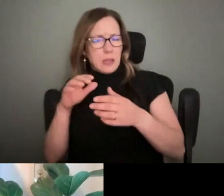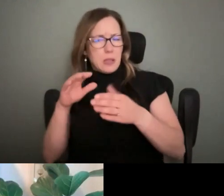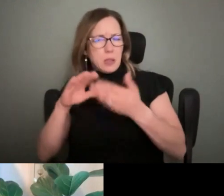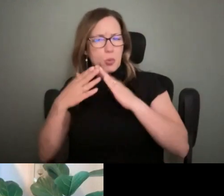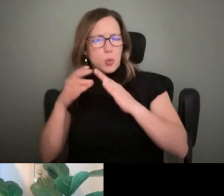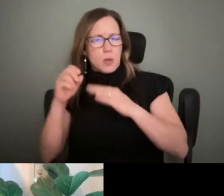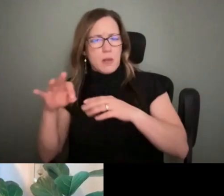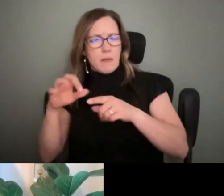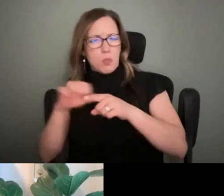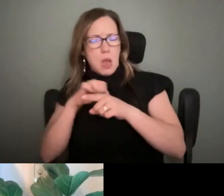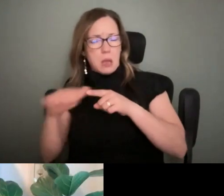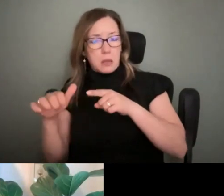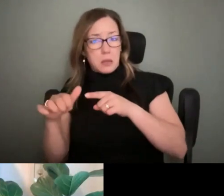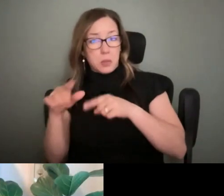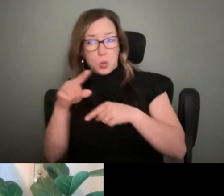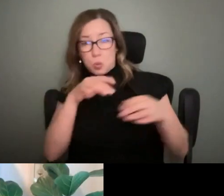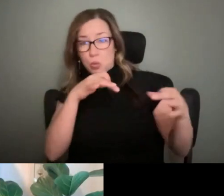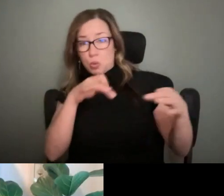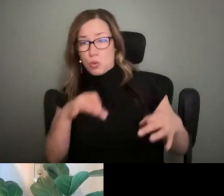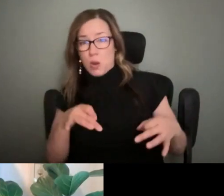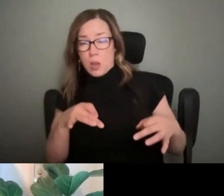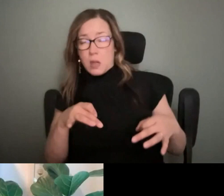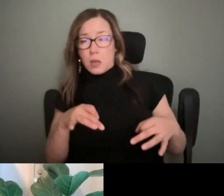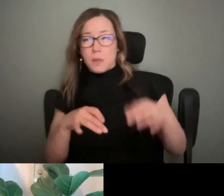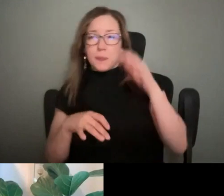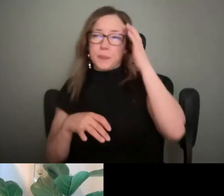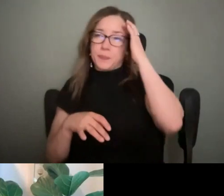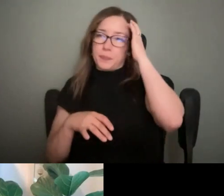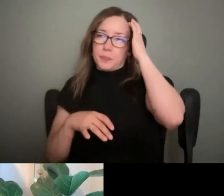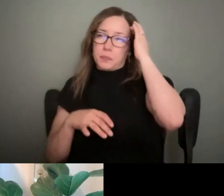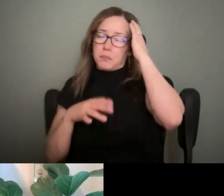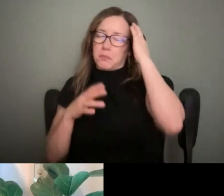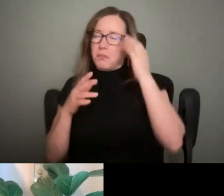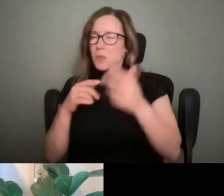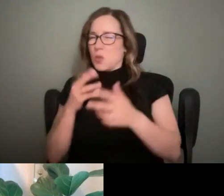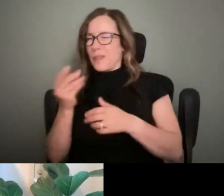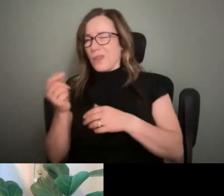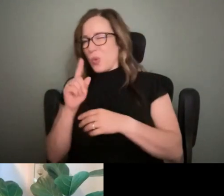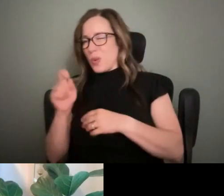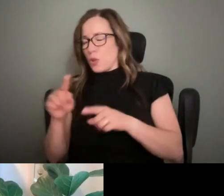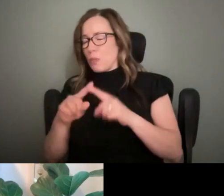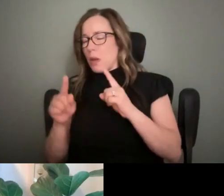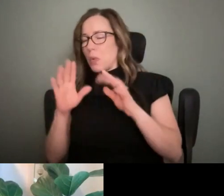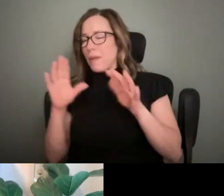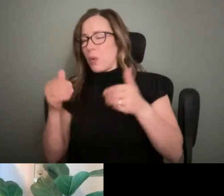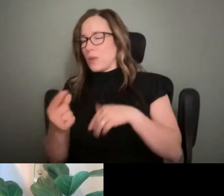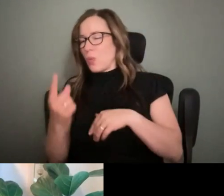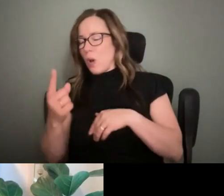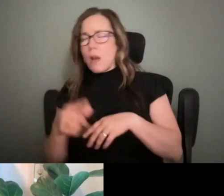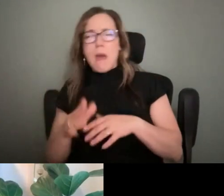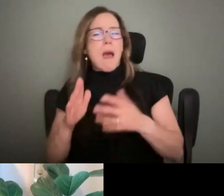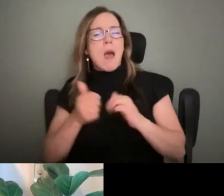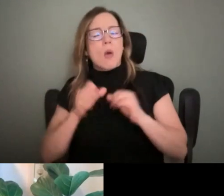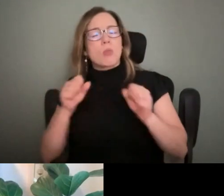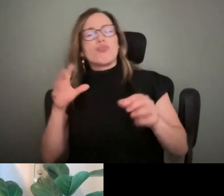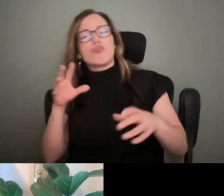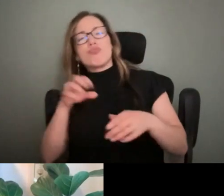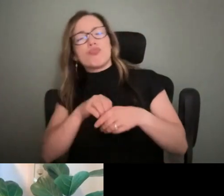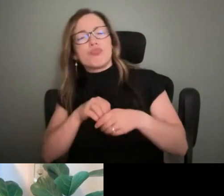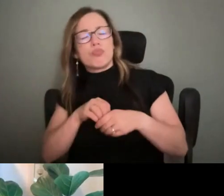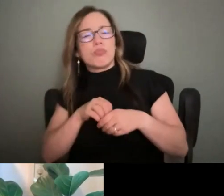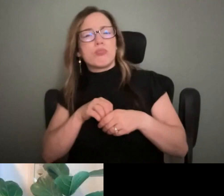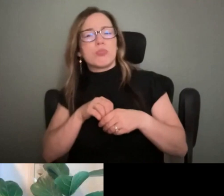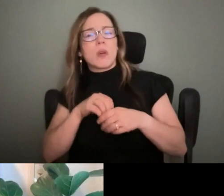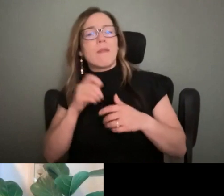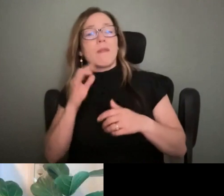had described, or a couple questions, but I think I'll just focus on one. Somebody was interested in how they can be part of a future community of